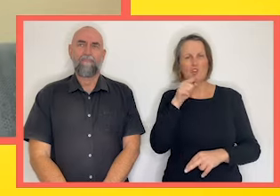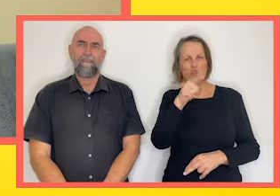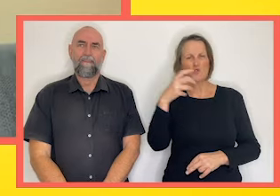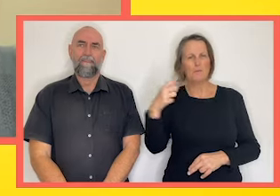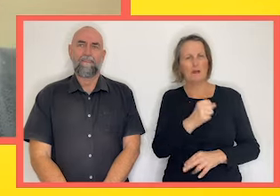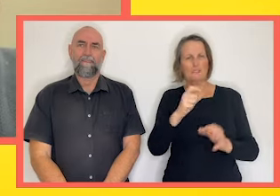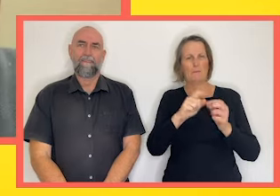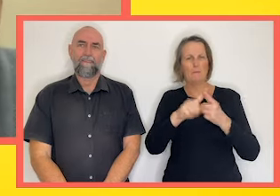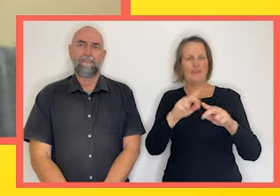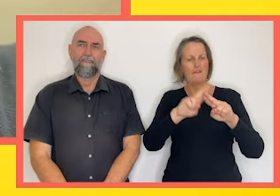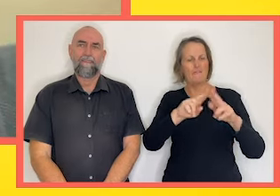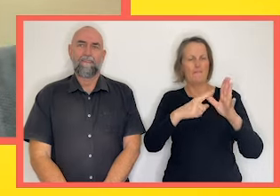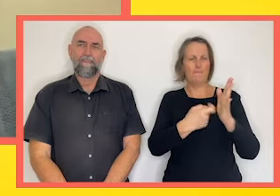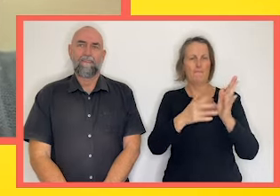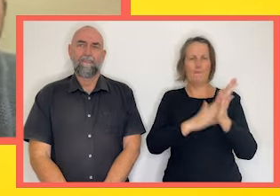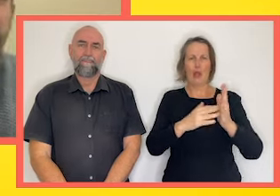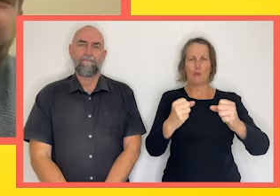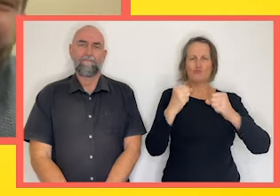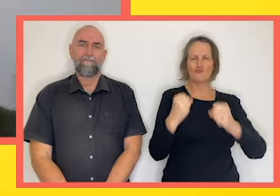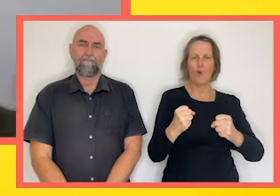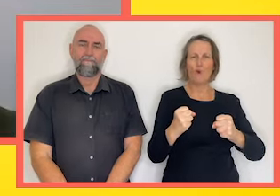100% correct. You've just got to be farm strong.